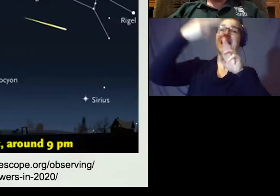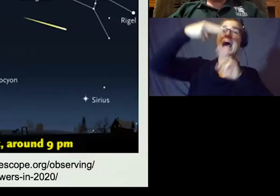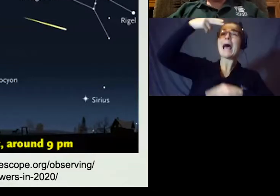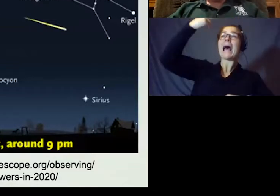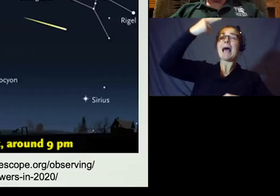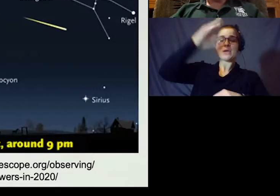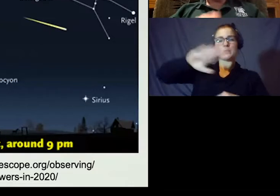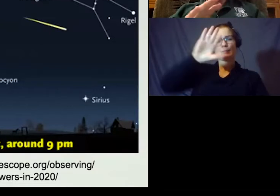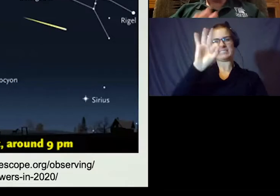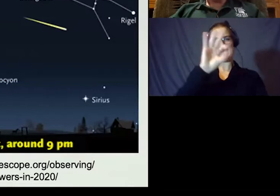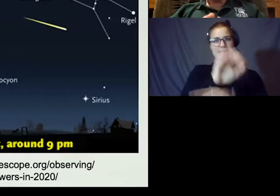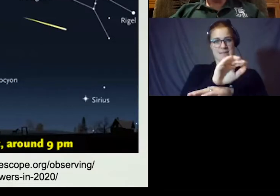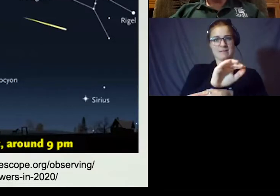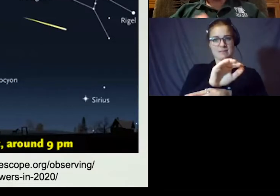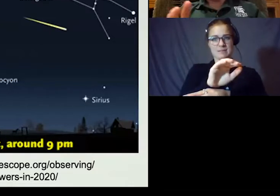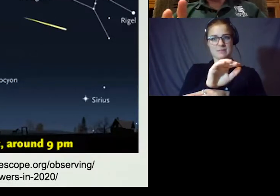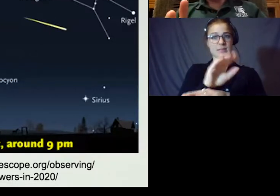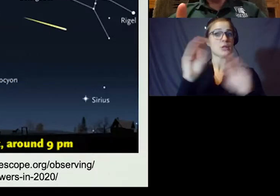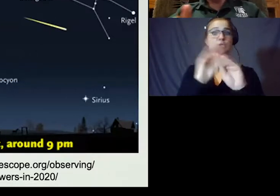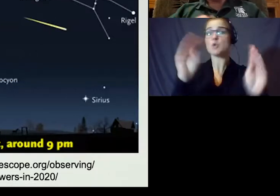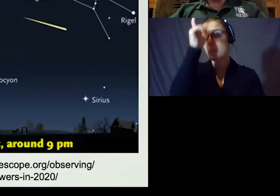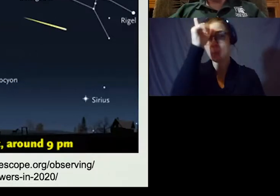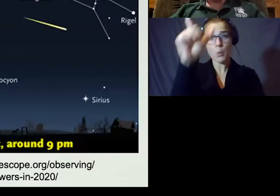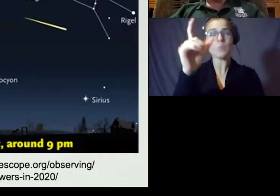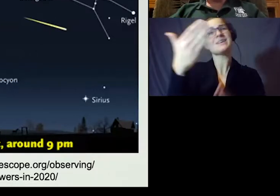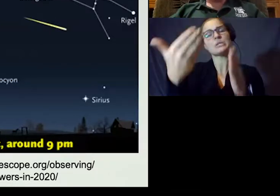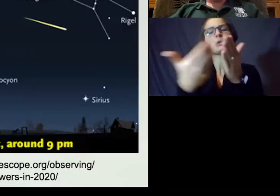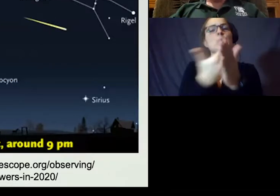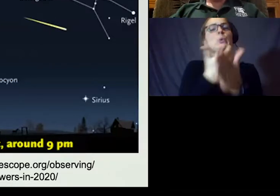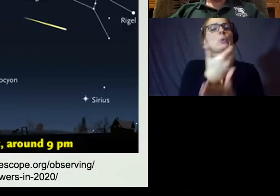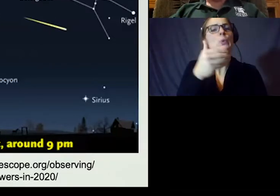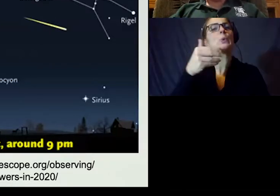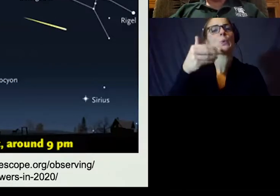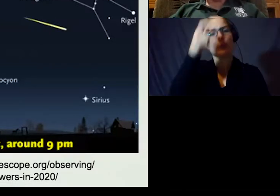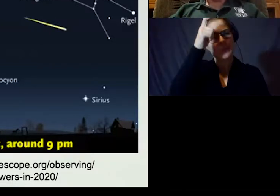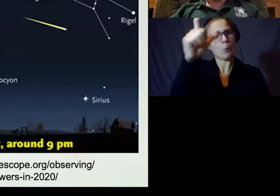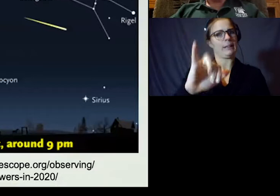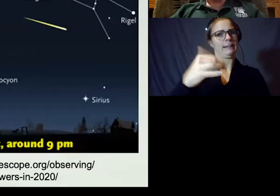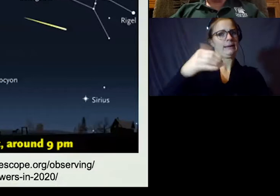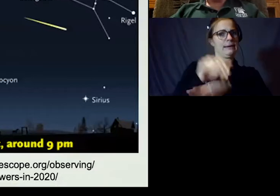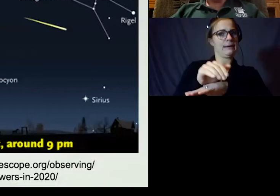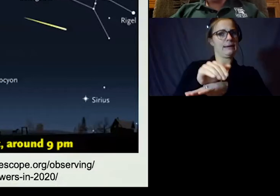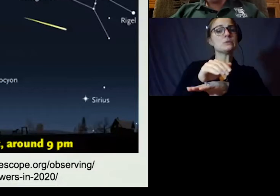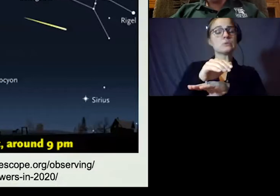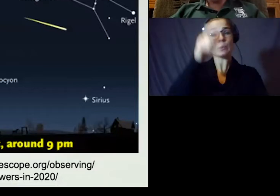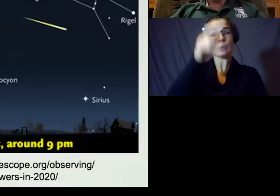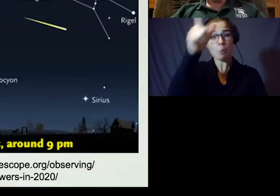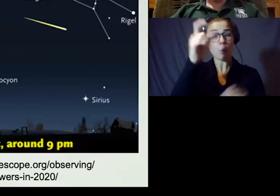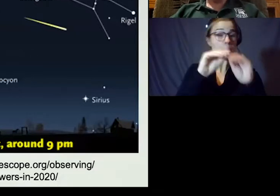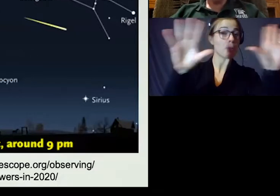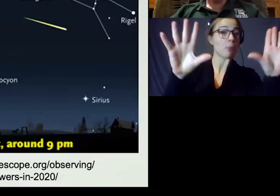at night. And there's no moon. I should say there's a new moon that night. So the brightness of the moon won't mess the sky